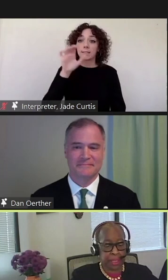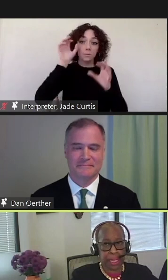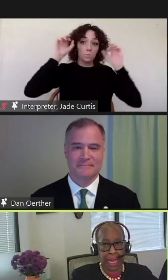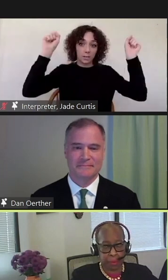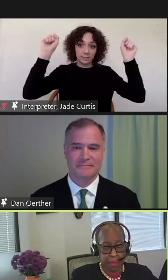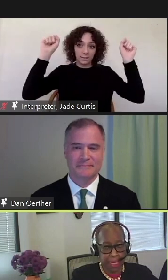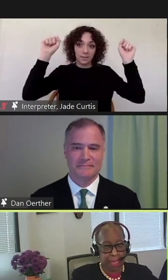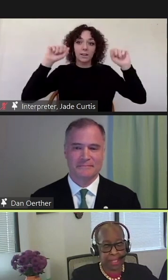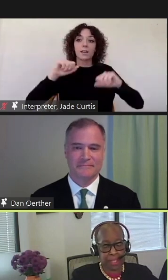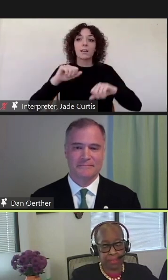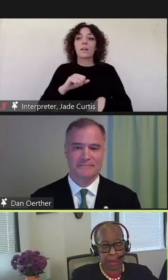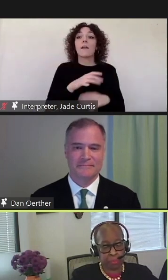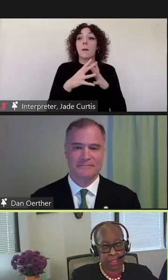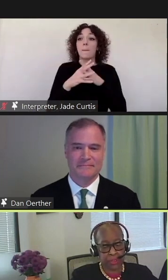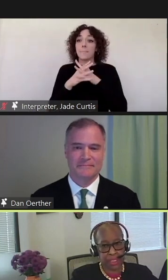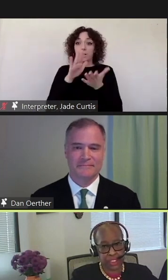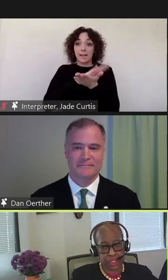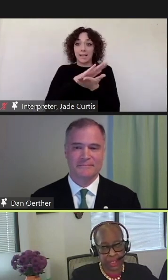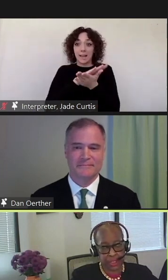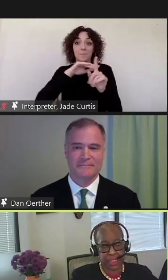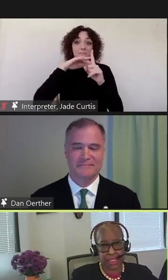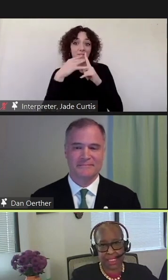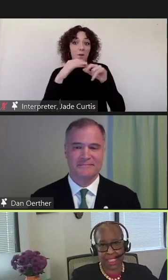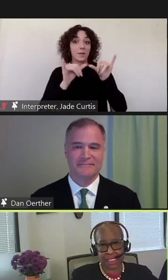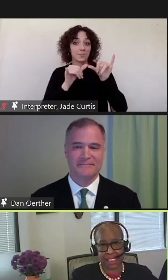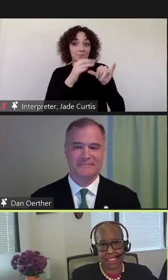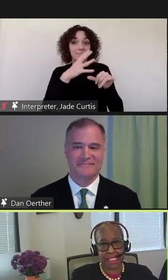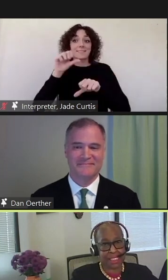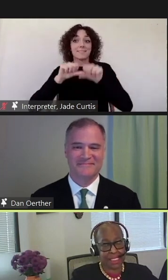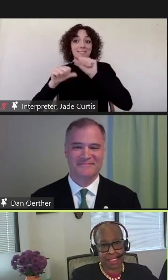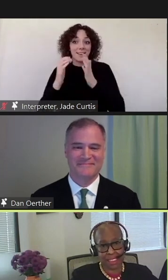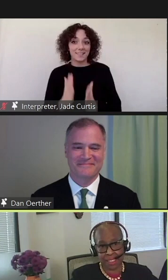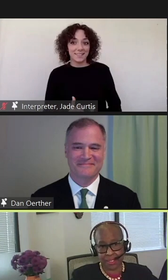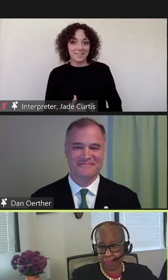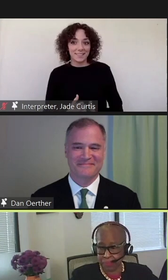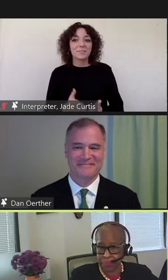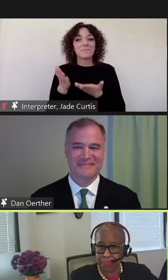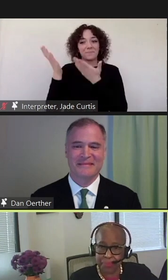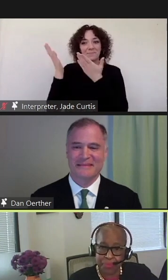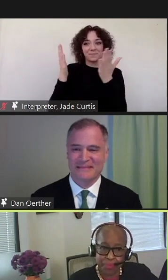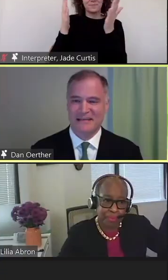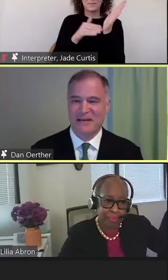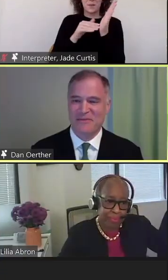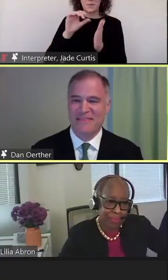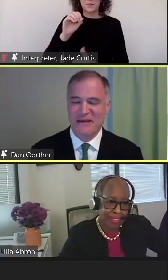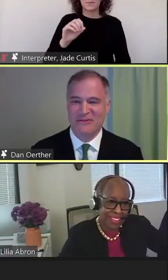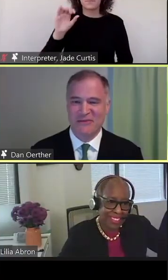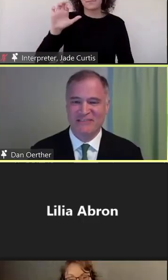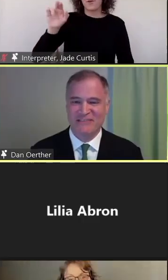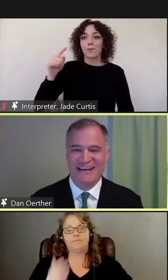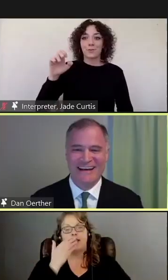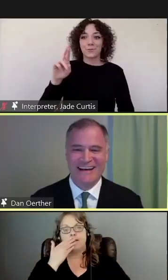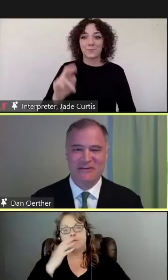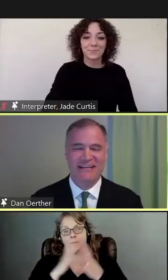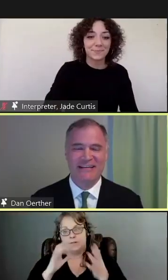American Academy of Environmental Engineers and Scientists. Dr. Oerther. Dr. Abram, thank you so much for